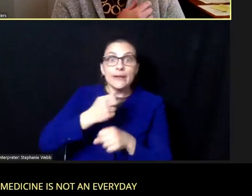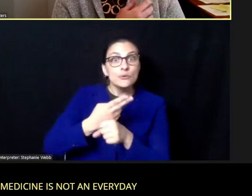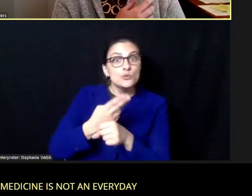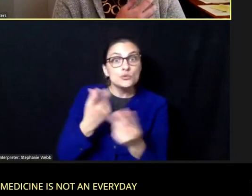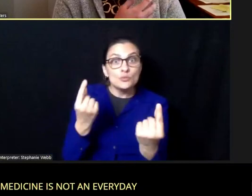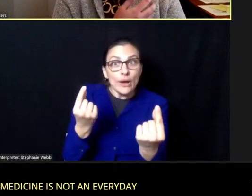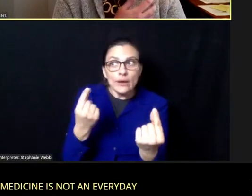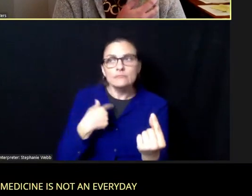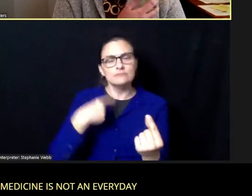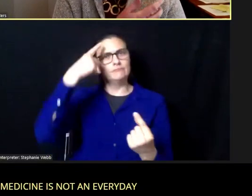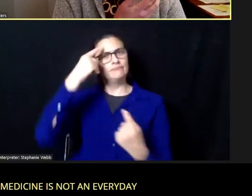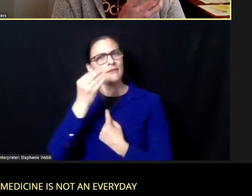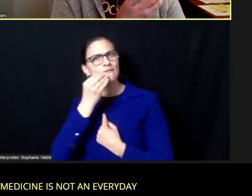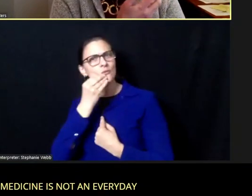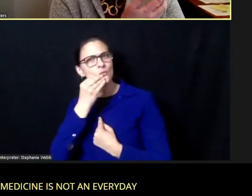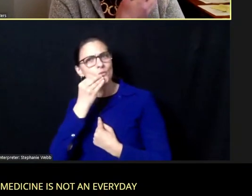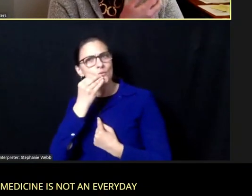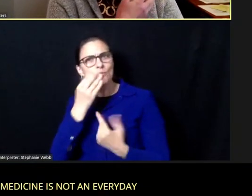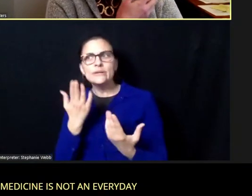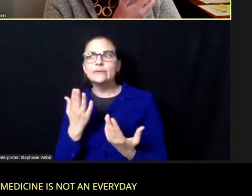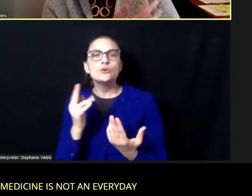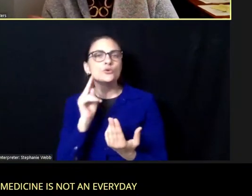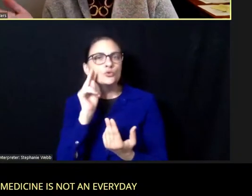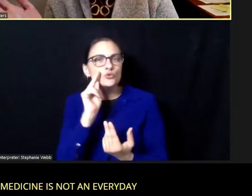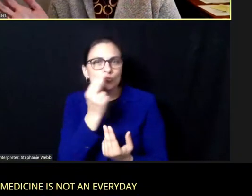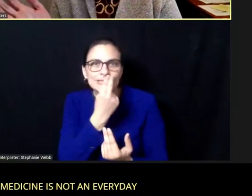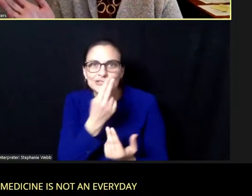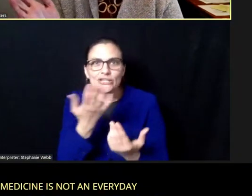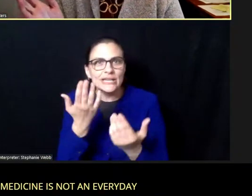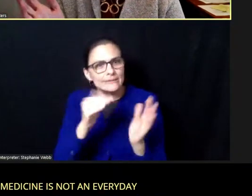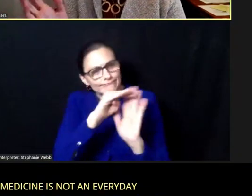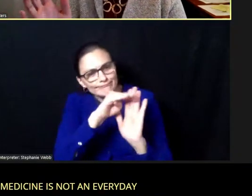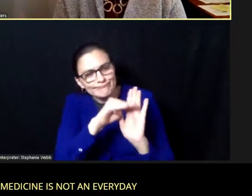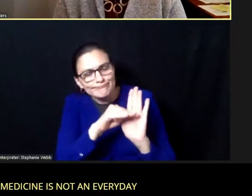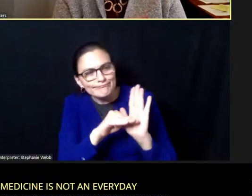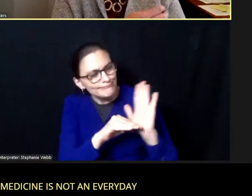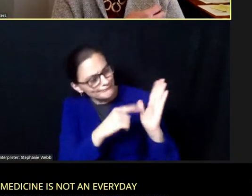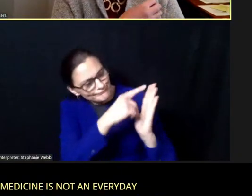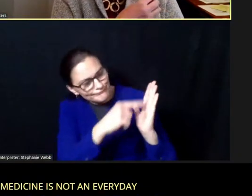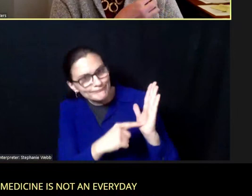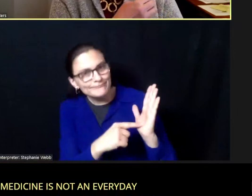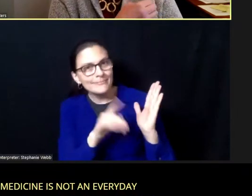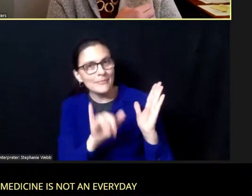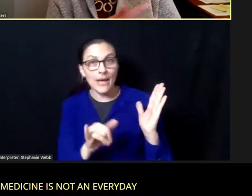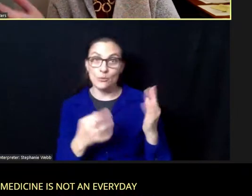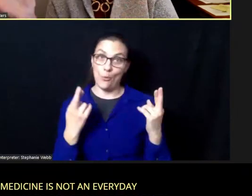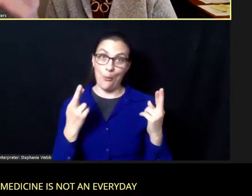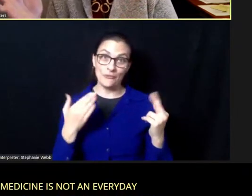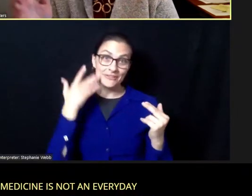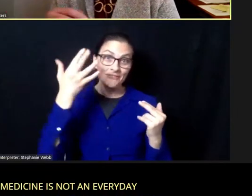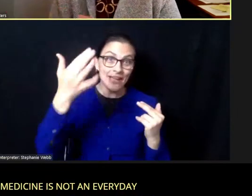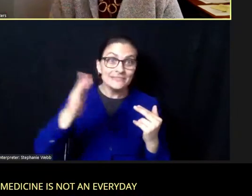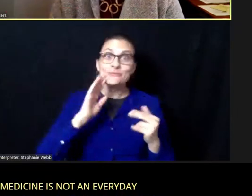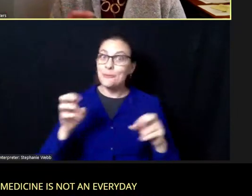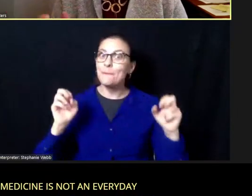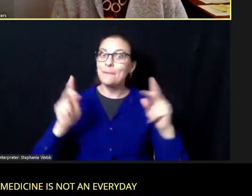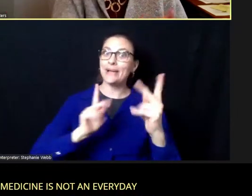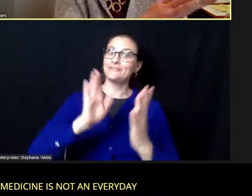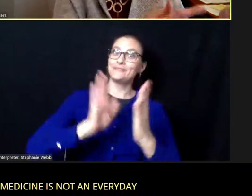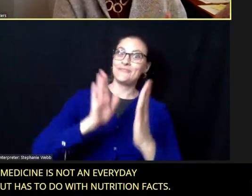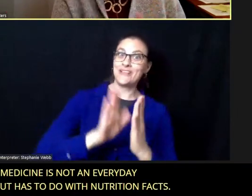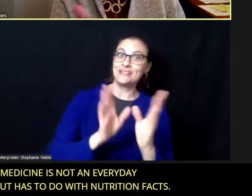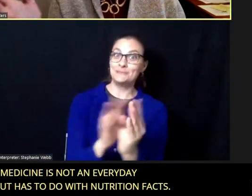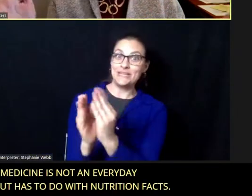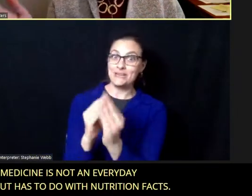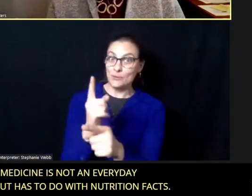so if you're hopefully at some point we're all going to be back at meetings and they're going to offer snacks at the meetings and we're going to go